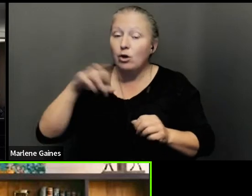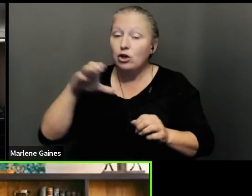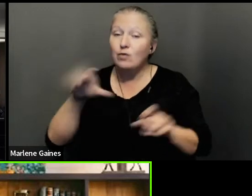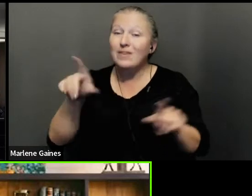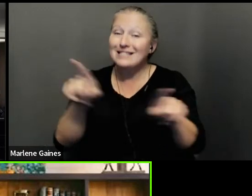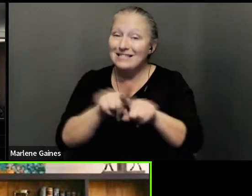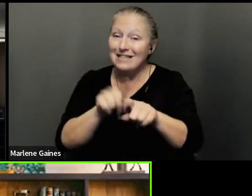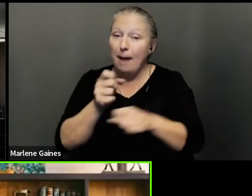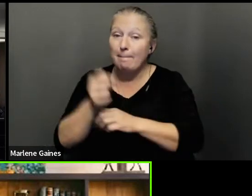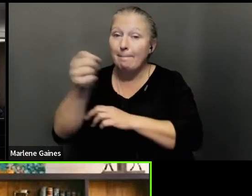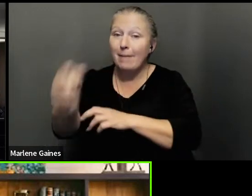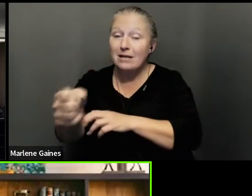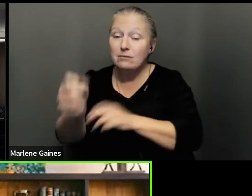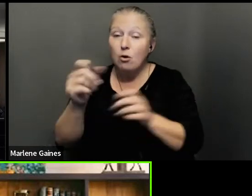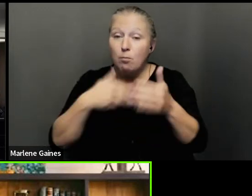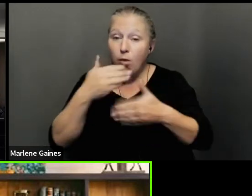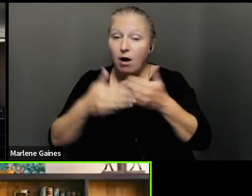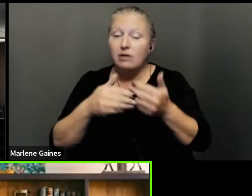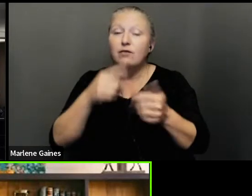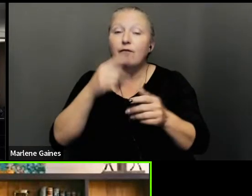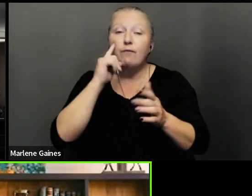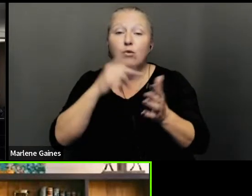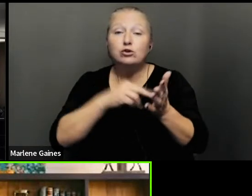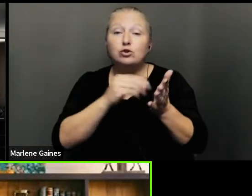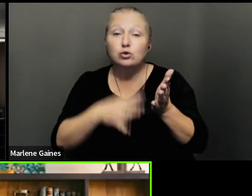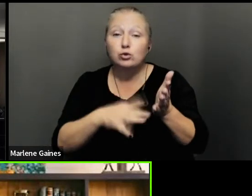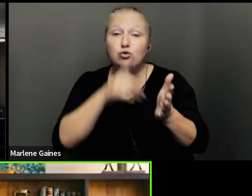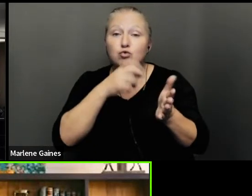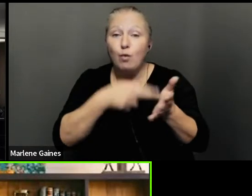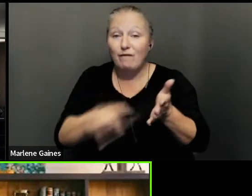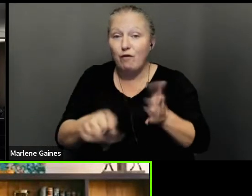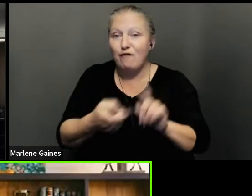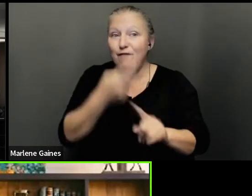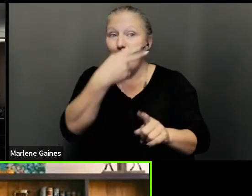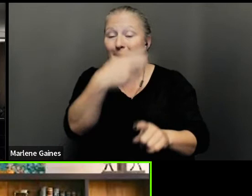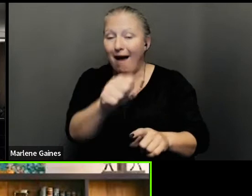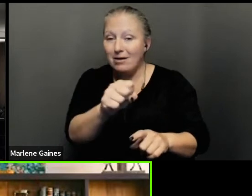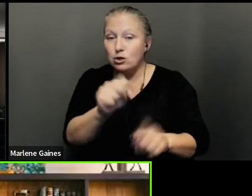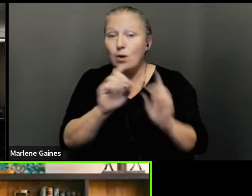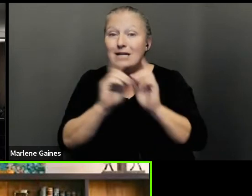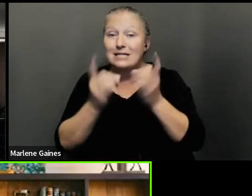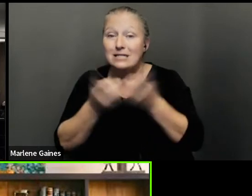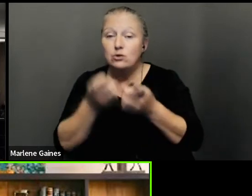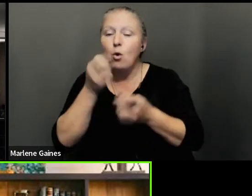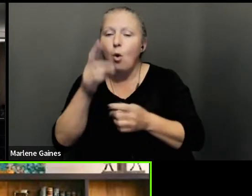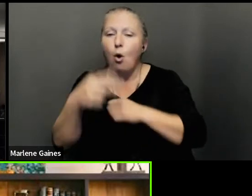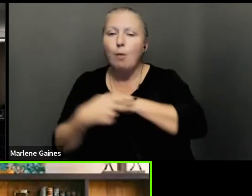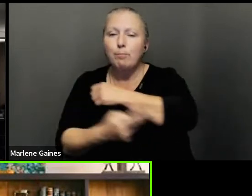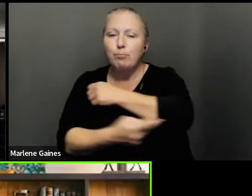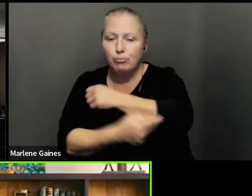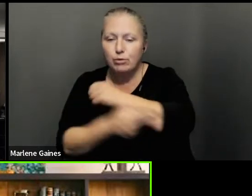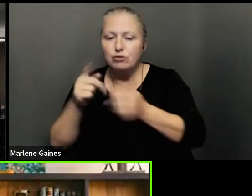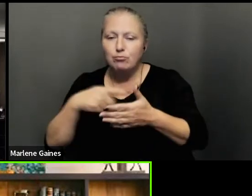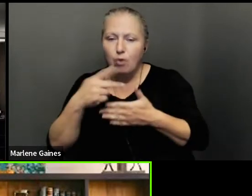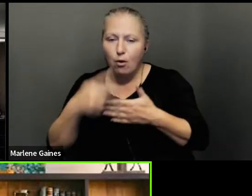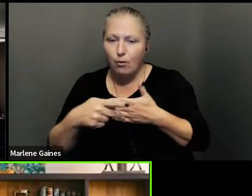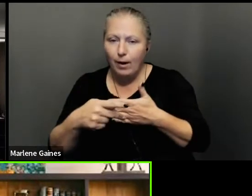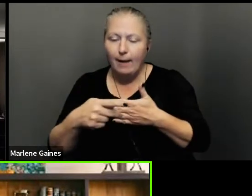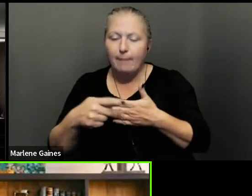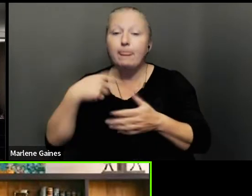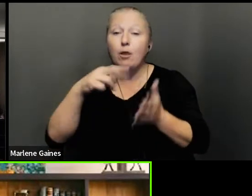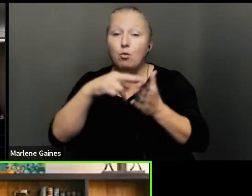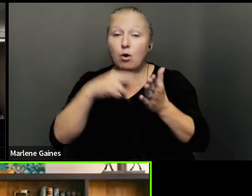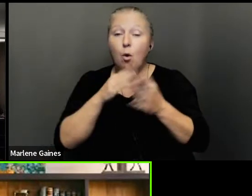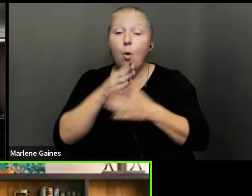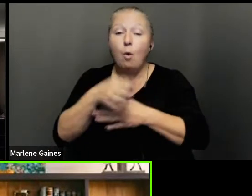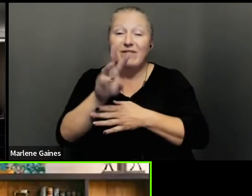placement process for the students that are referred to us from the high school, the district, or from the Bridge program. We registered over